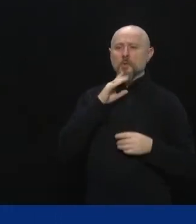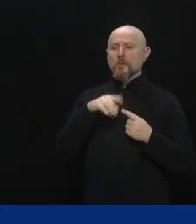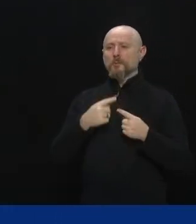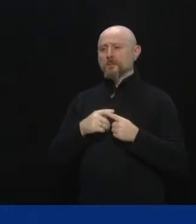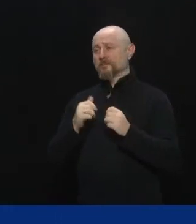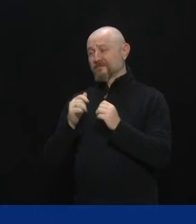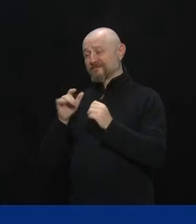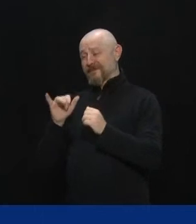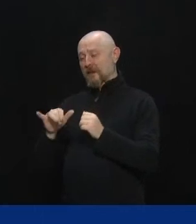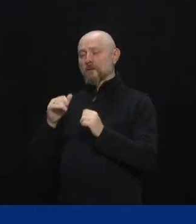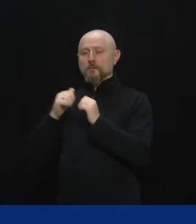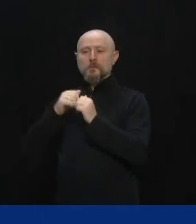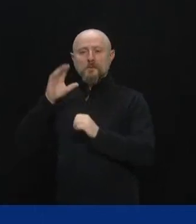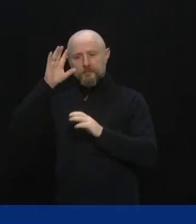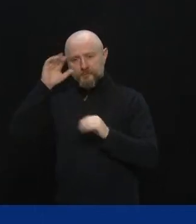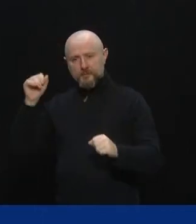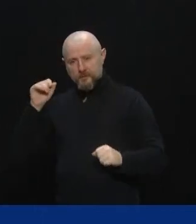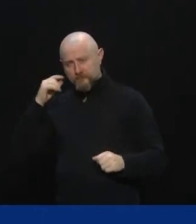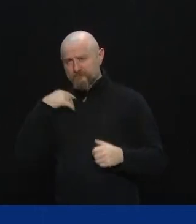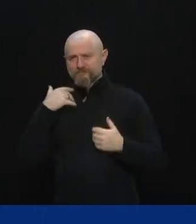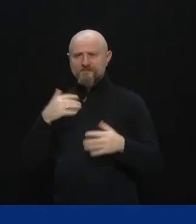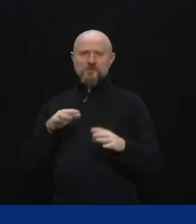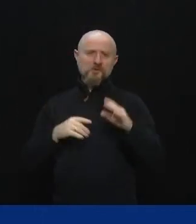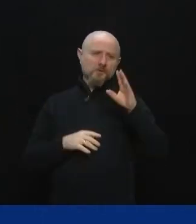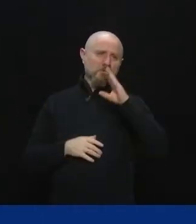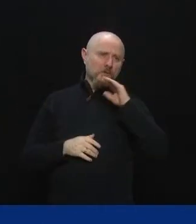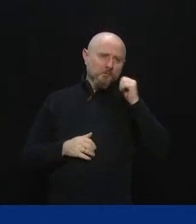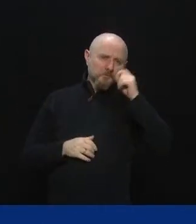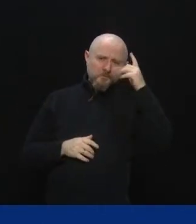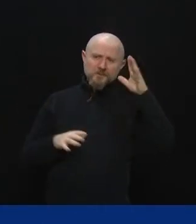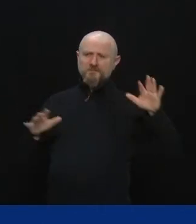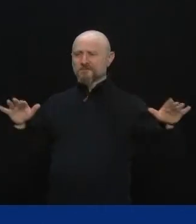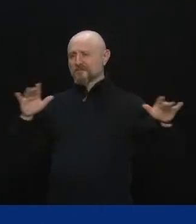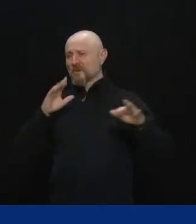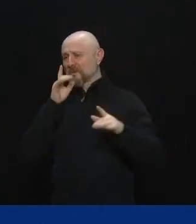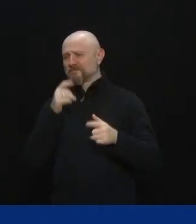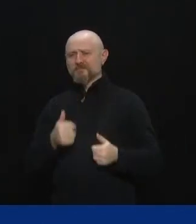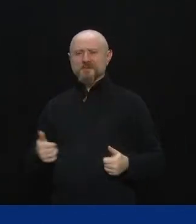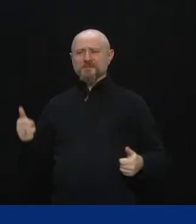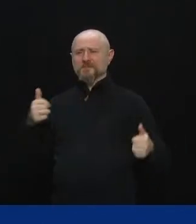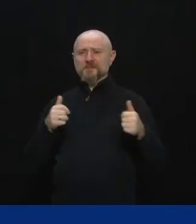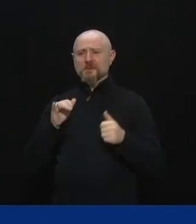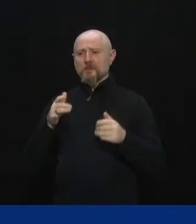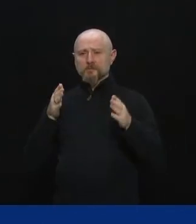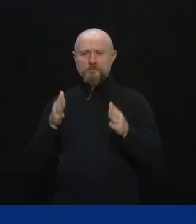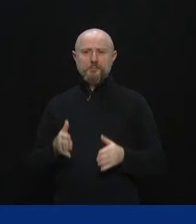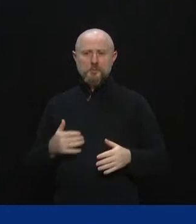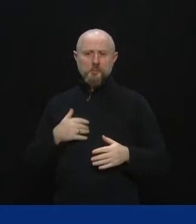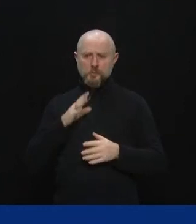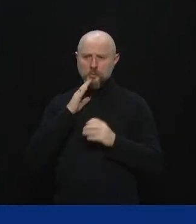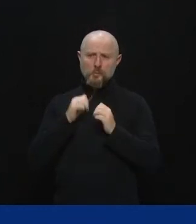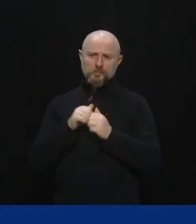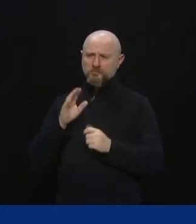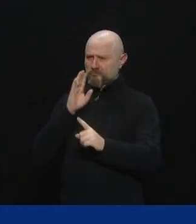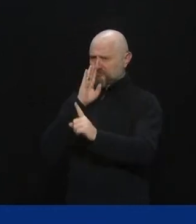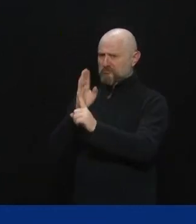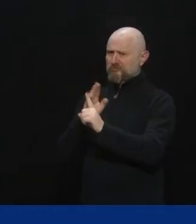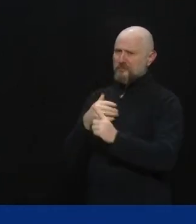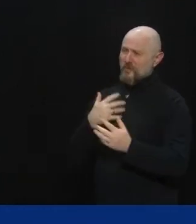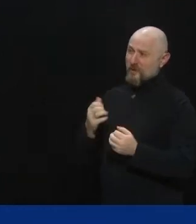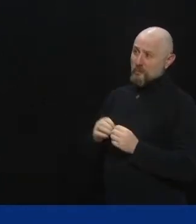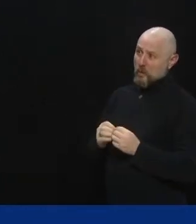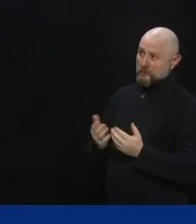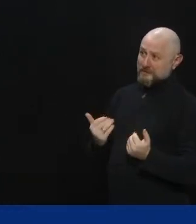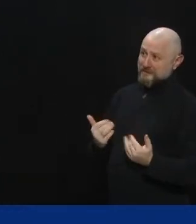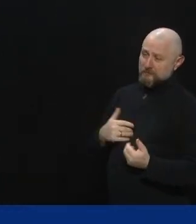Governors Association, I have direct calls with Jeff Zients, who's overseeing this. It's all about how many more can we get. And I had a direct call with